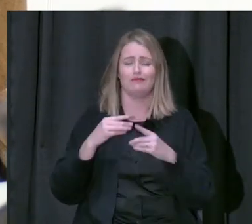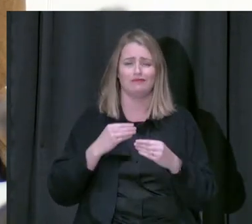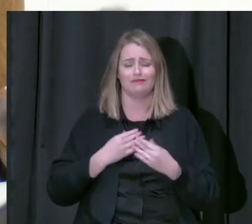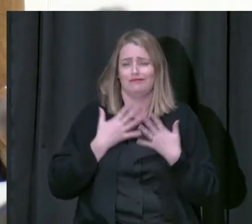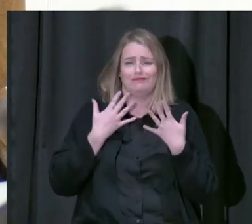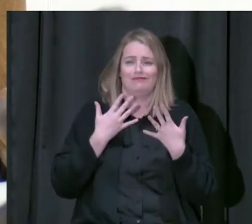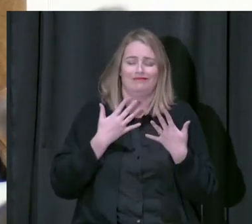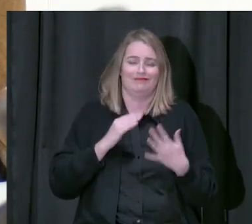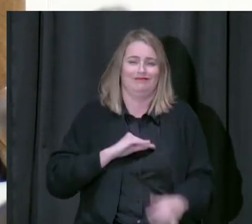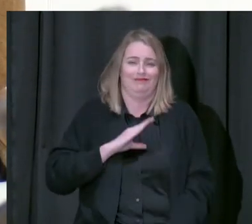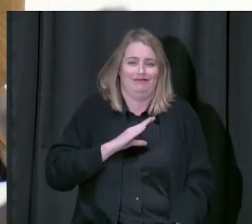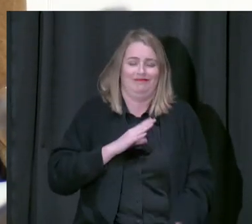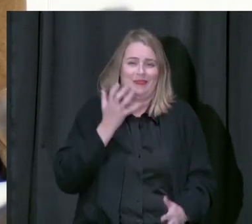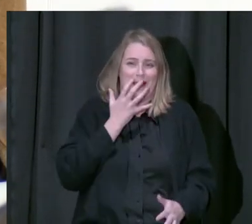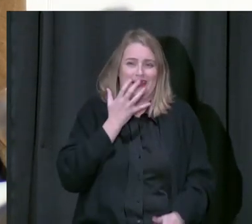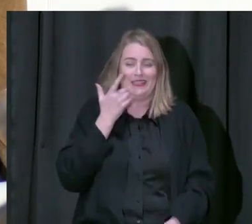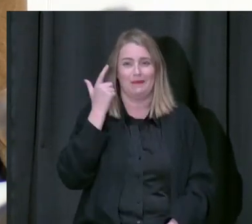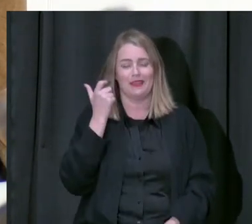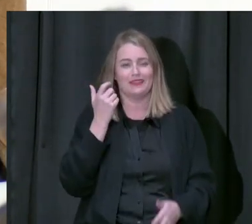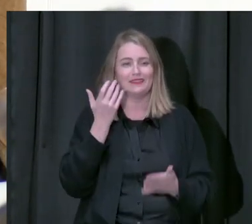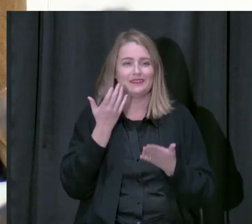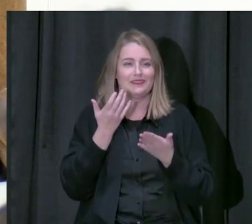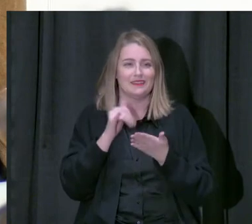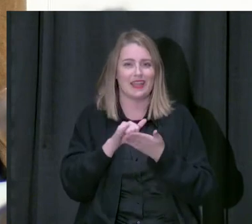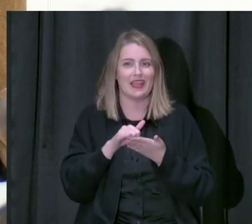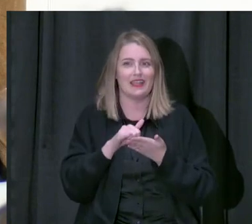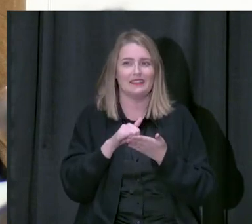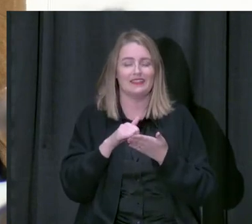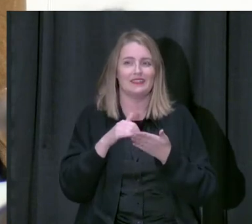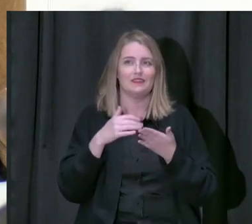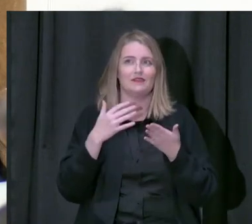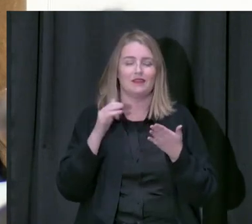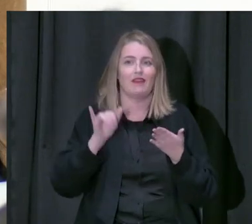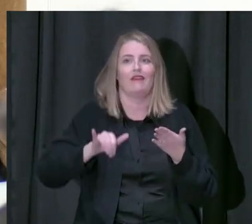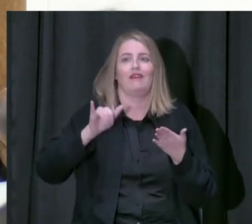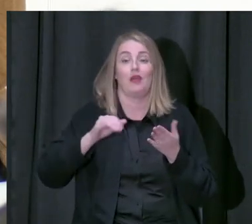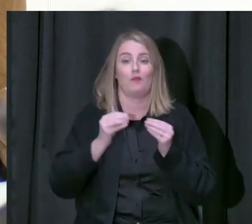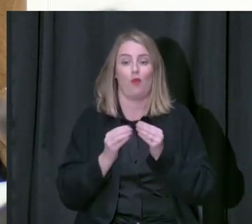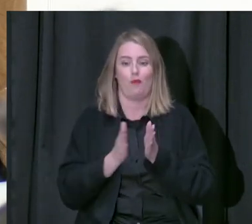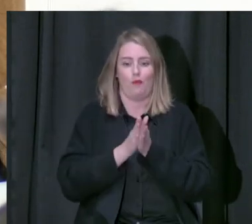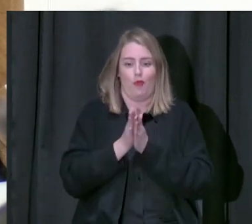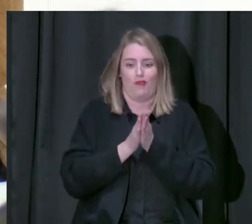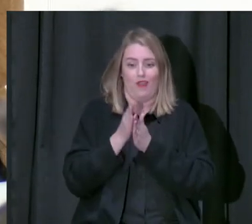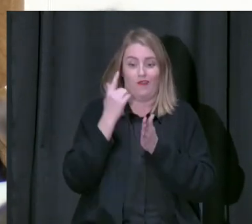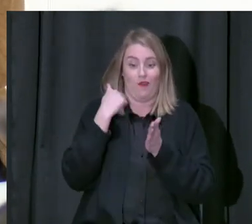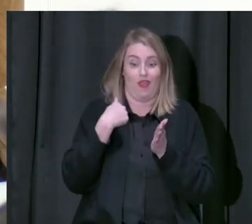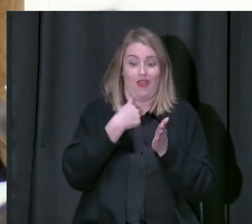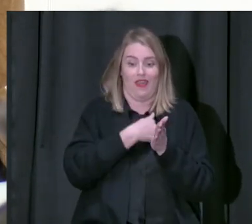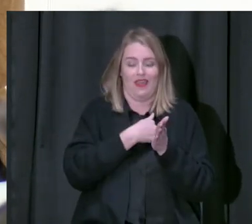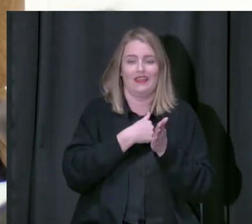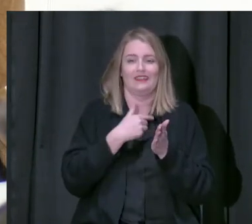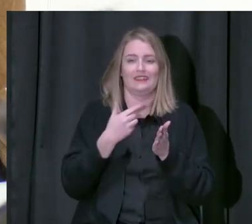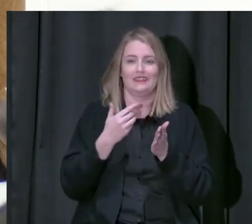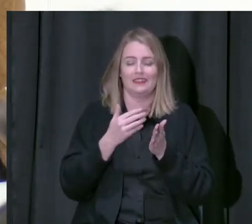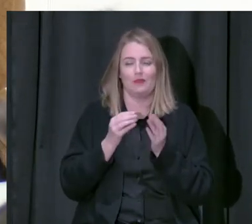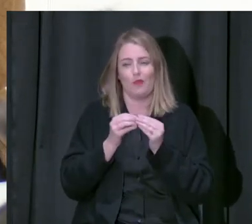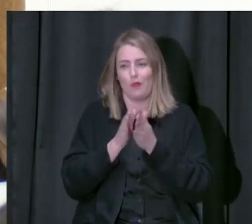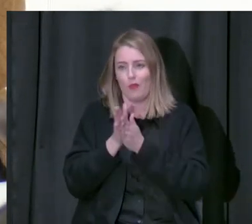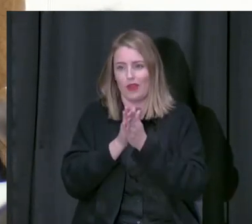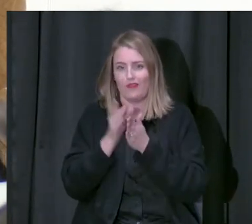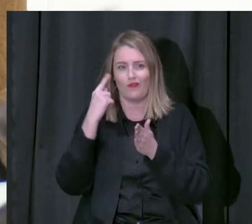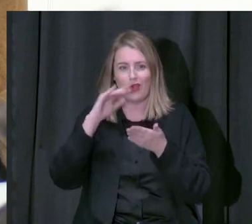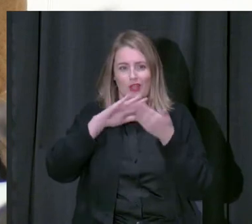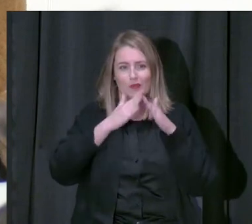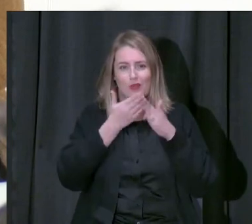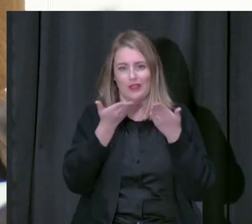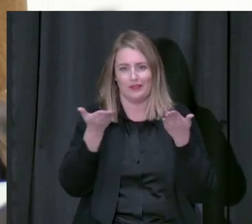and amazing because it makes it, you know, even more motivating for us and even more motivating, I think, for the community as